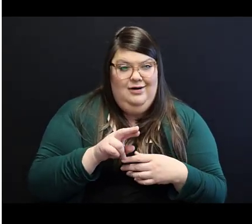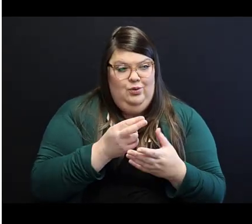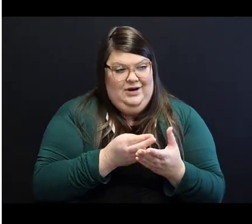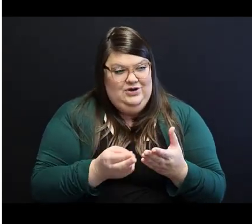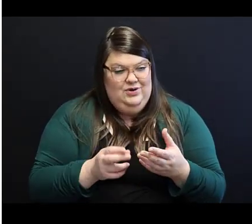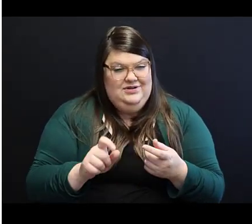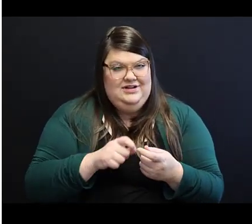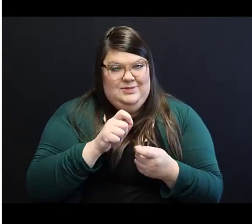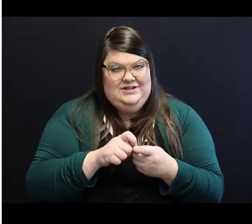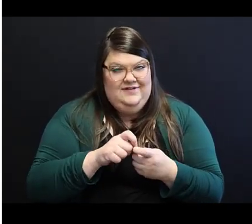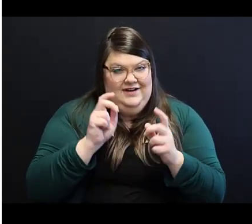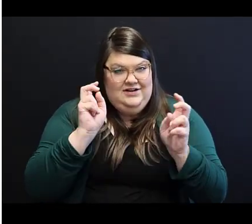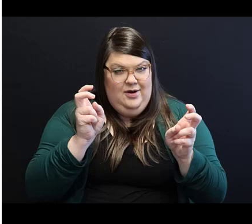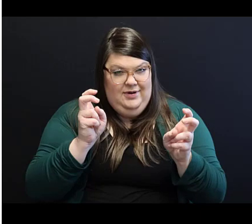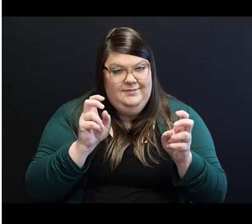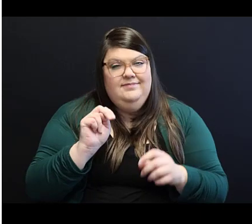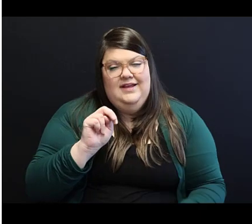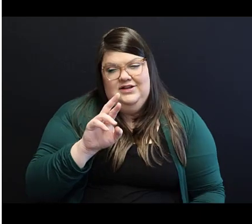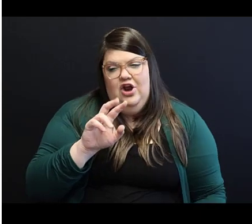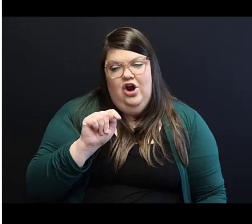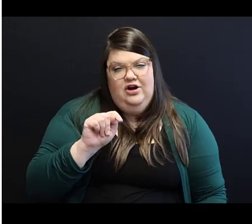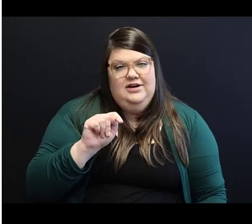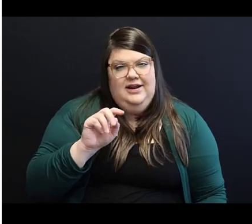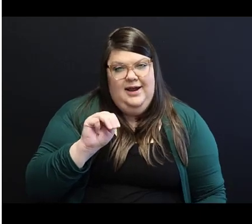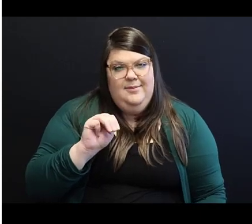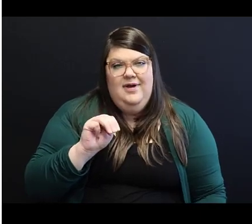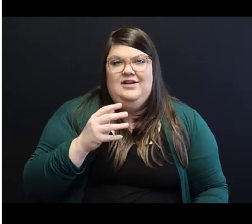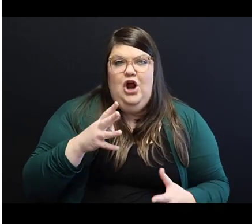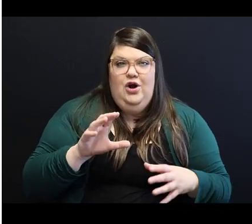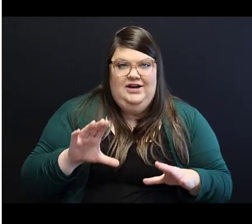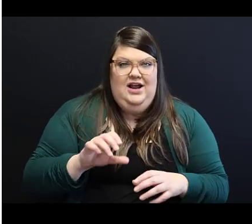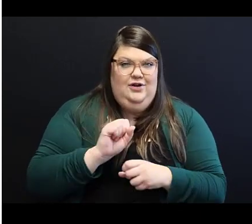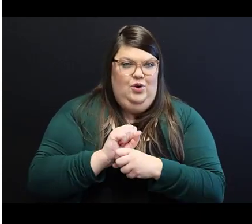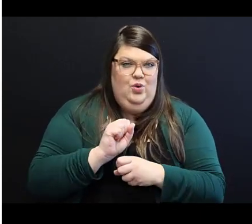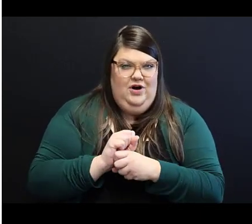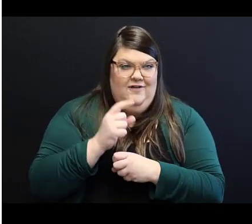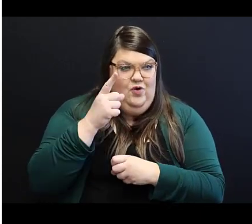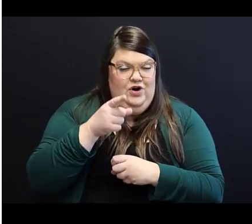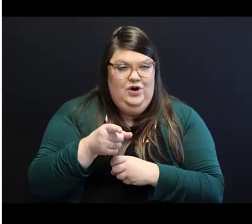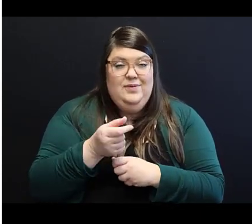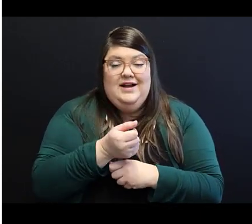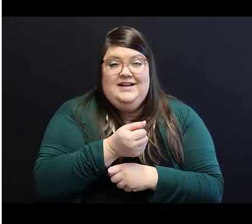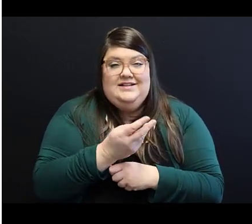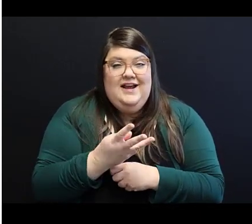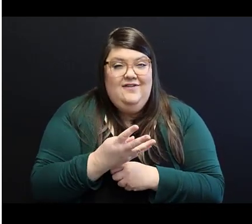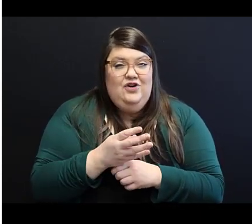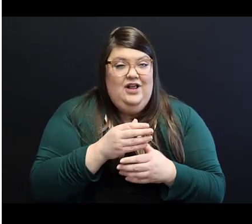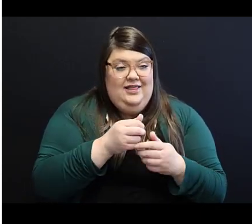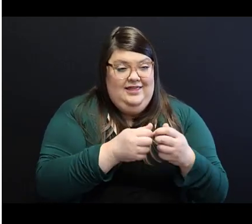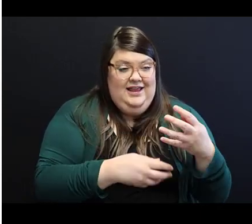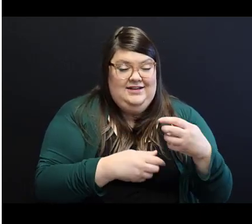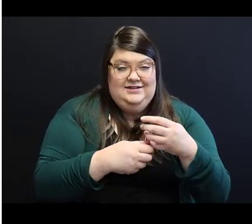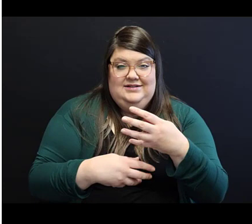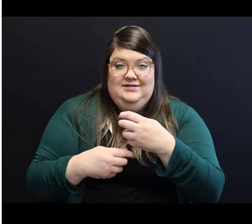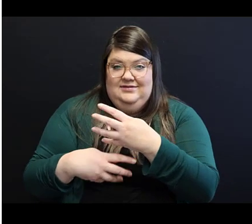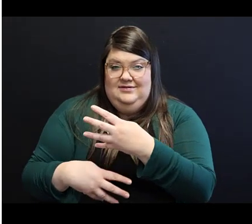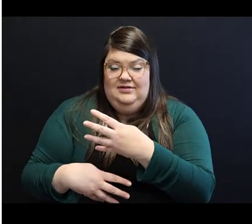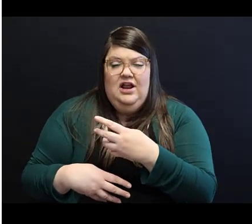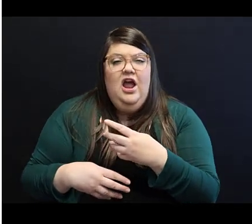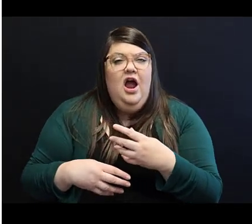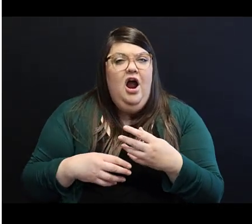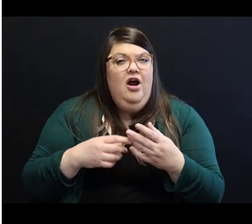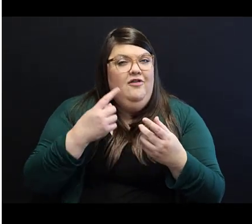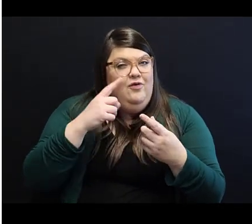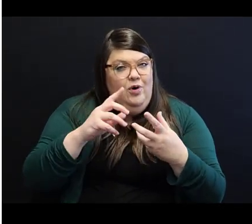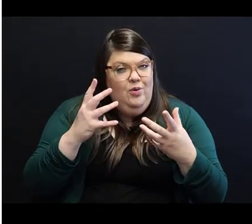topics, NCRTM has done the work for you. The several curated lists produced by the NCRTM are intended to make